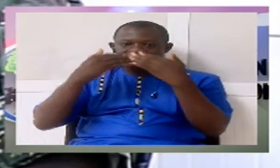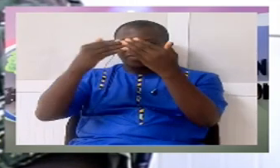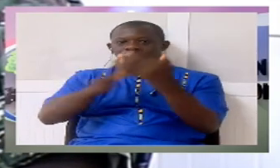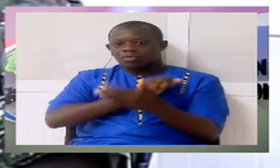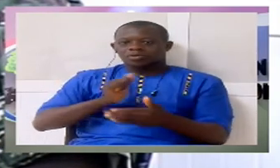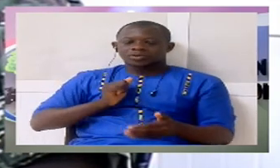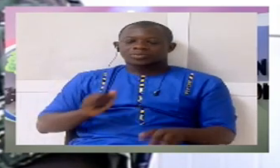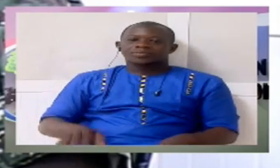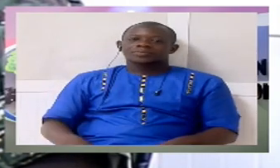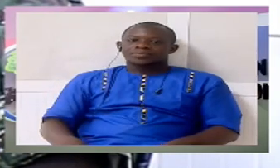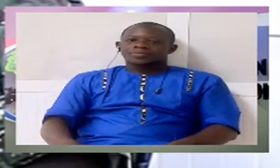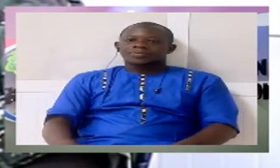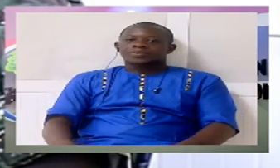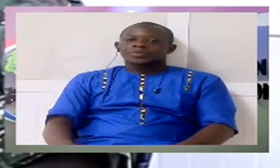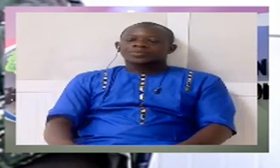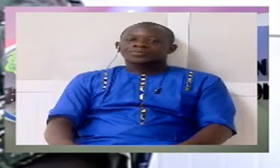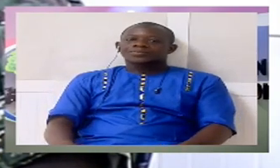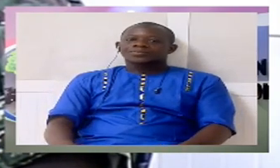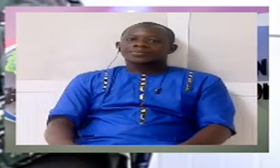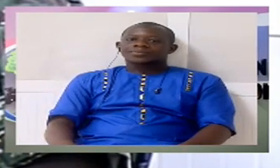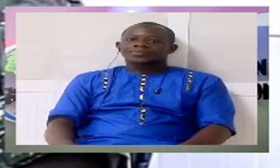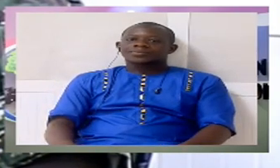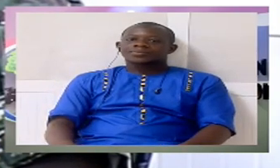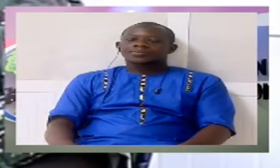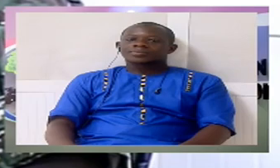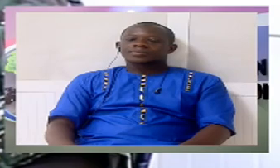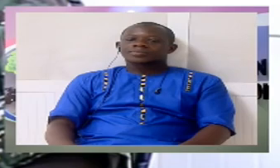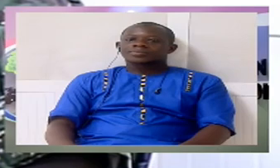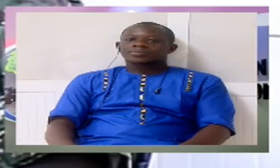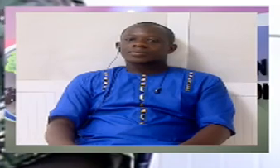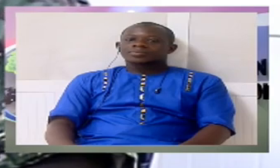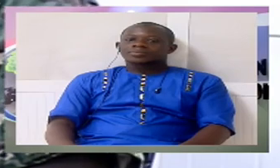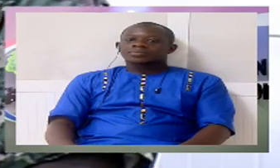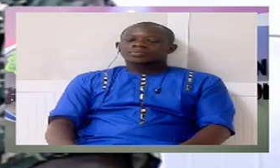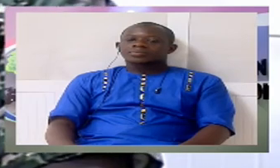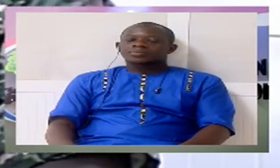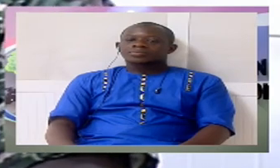gis Atlas la won, ITC wala Senegambe wala fan nga tollu won.